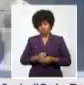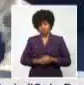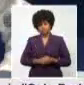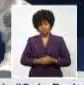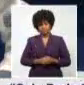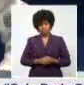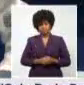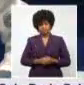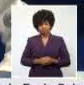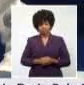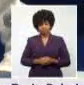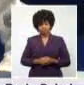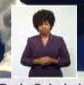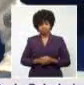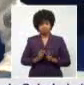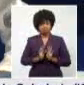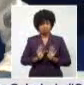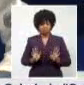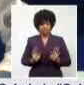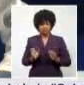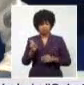our population